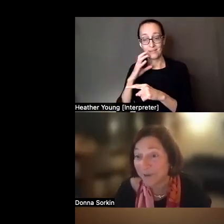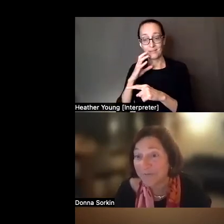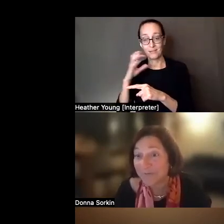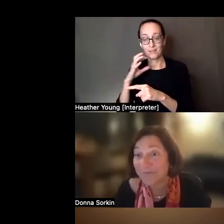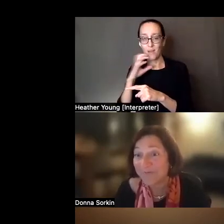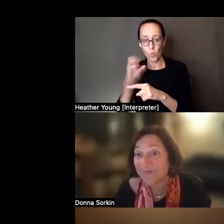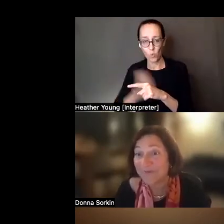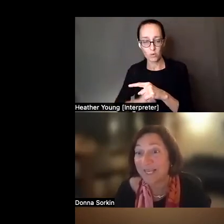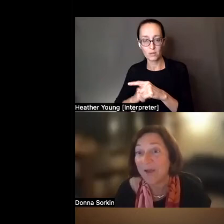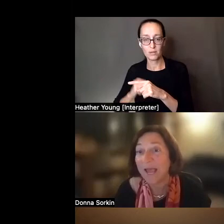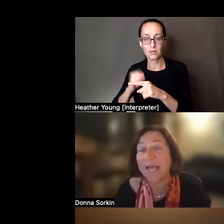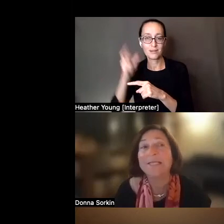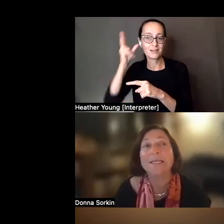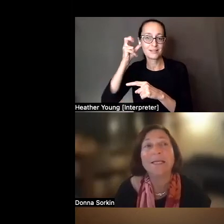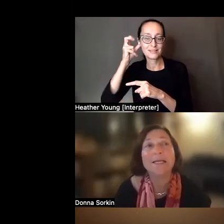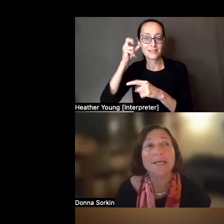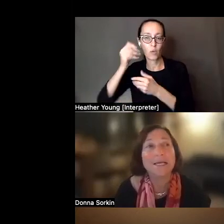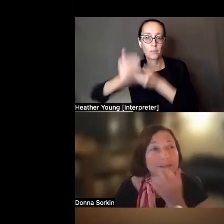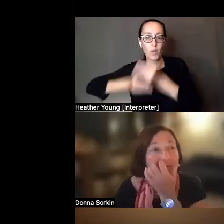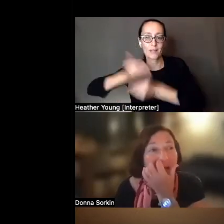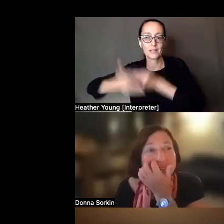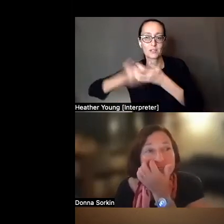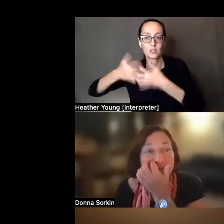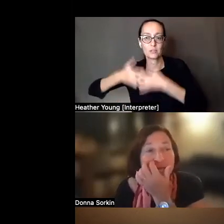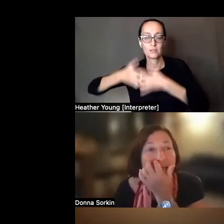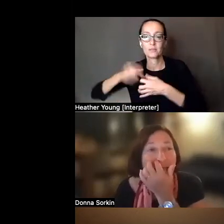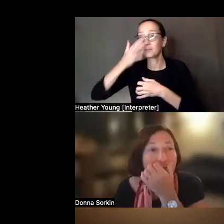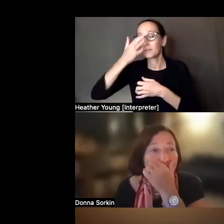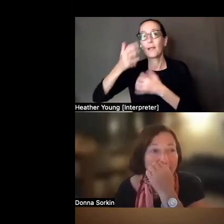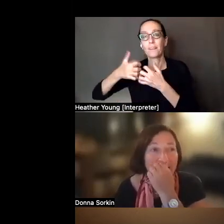processor, and